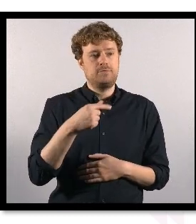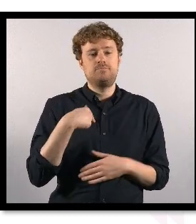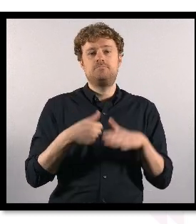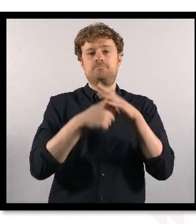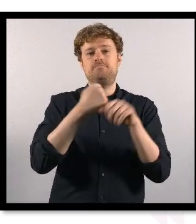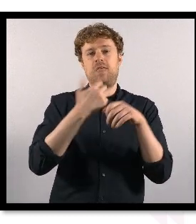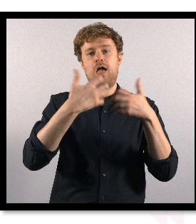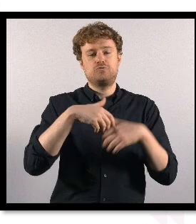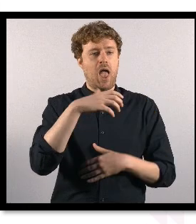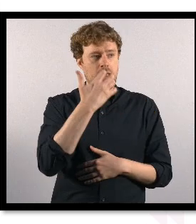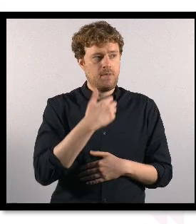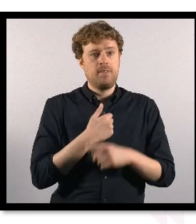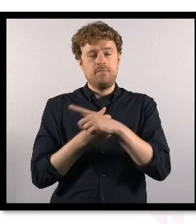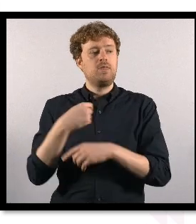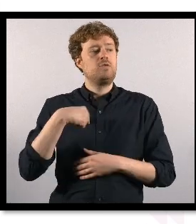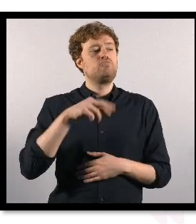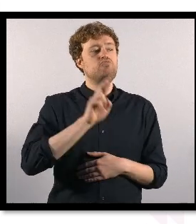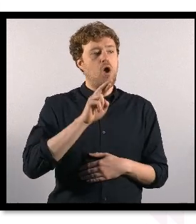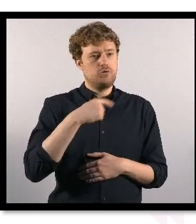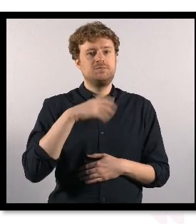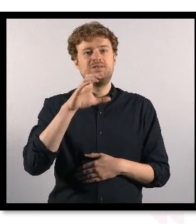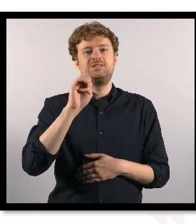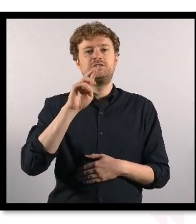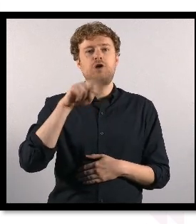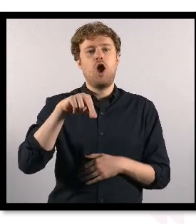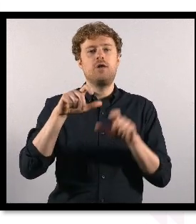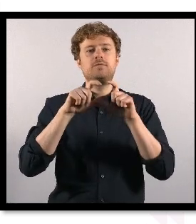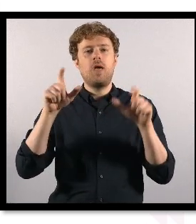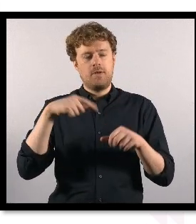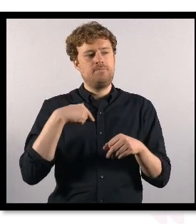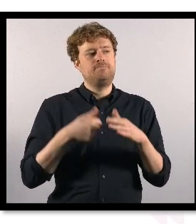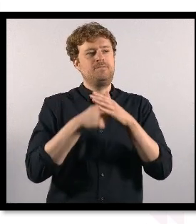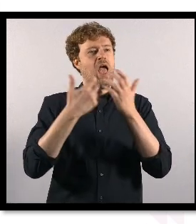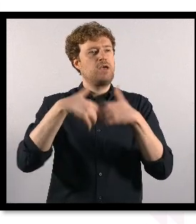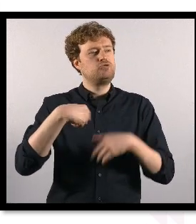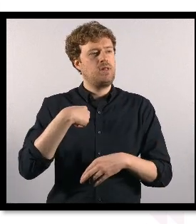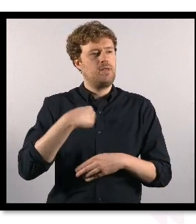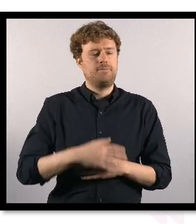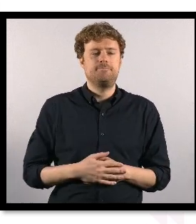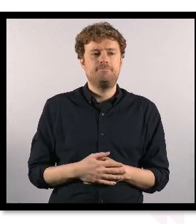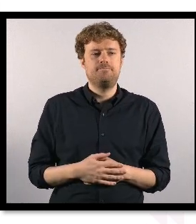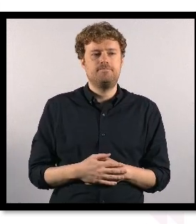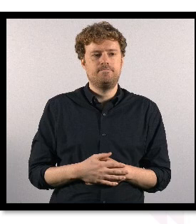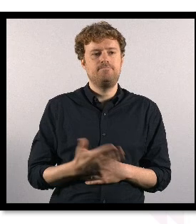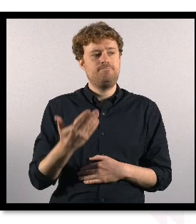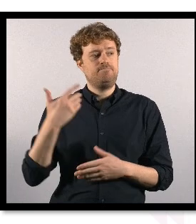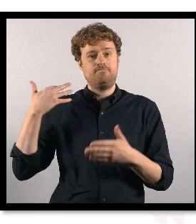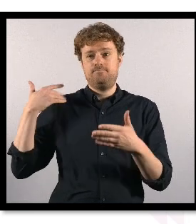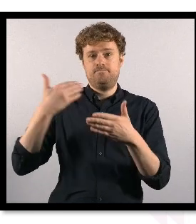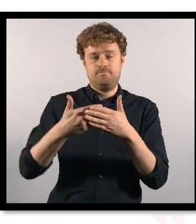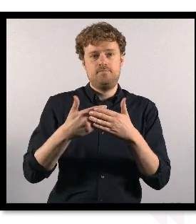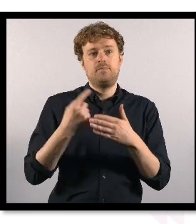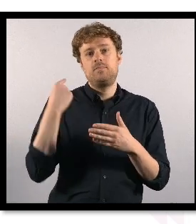TOC work since last KubeCon in Salt Lake City. The TOC, or Technical Oversight Committee, is a technical body